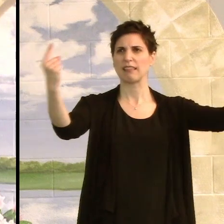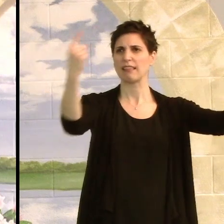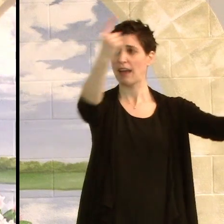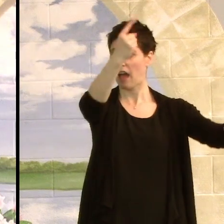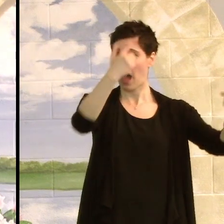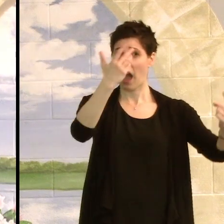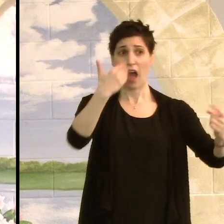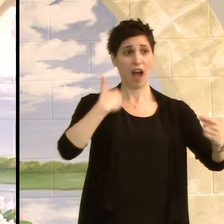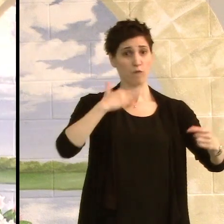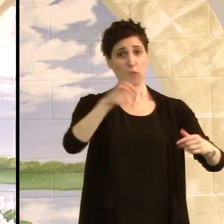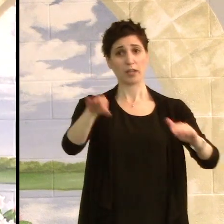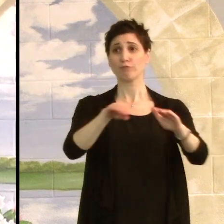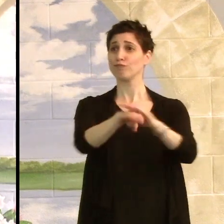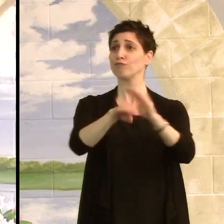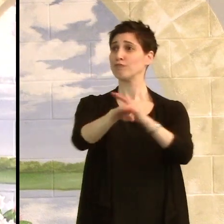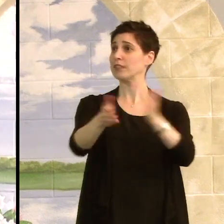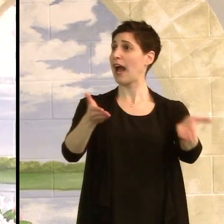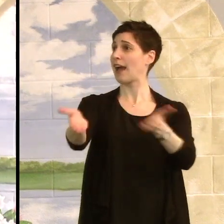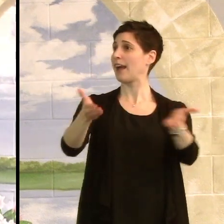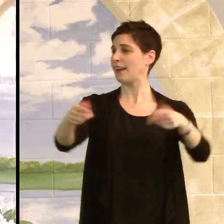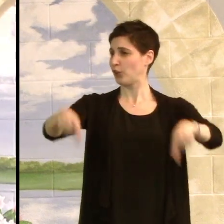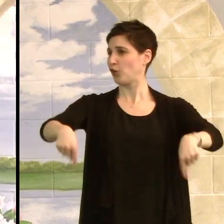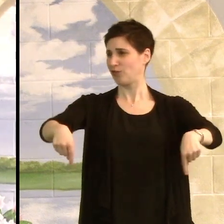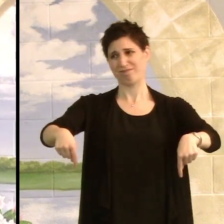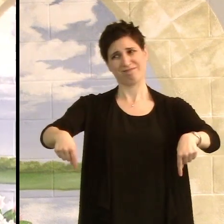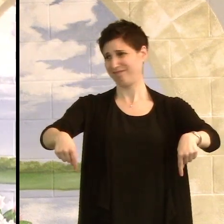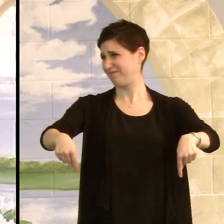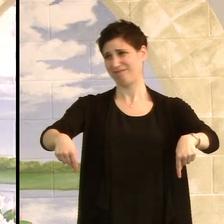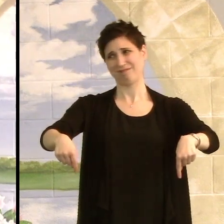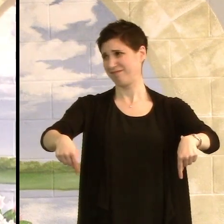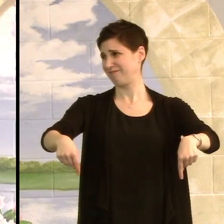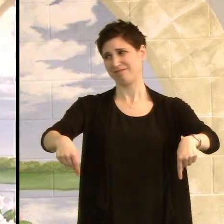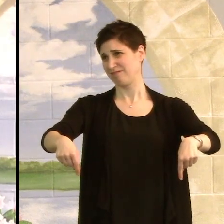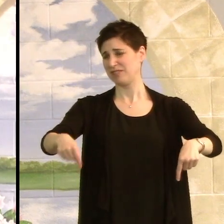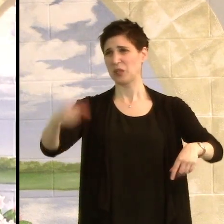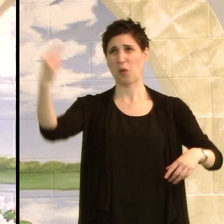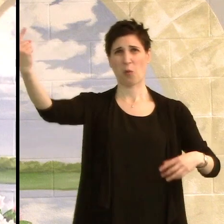of services that we have here at BRCED.